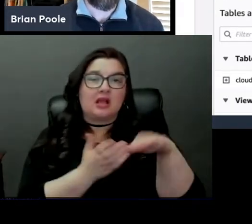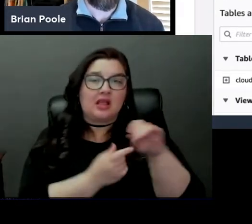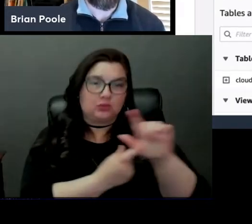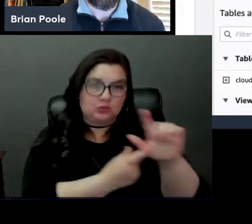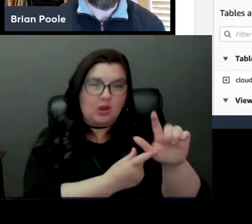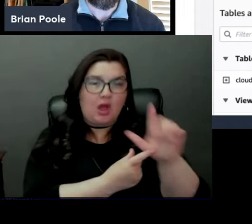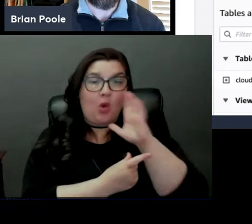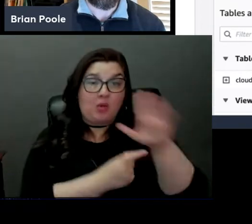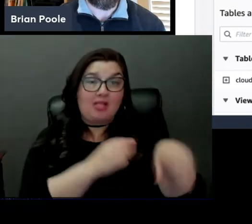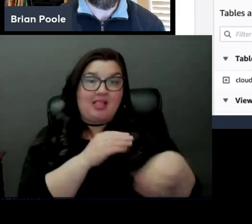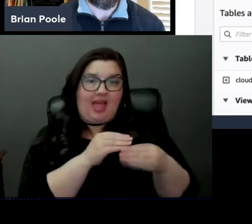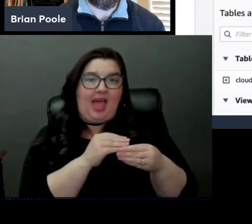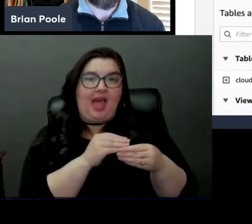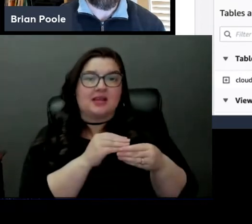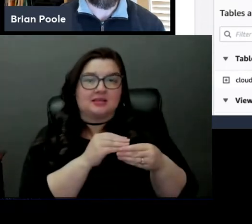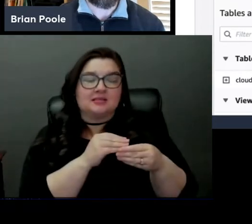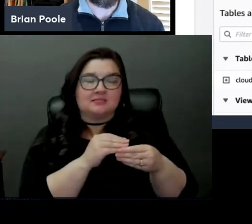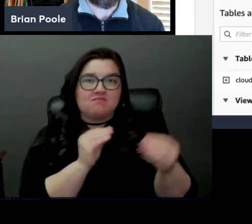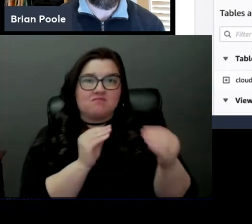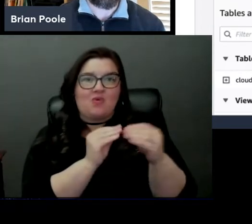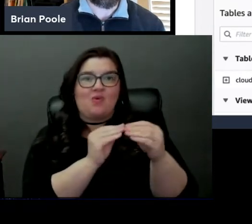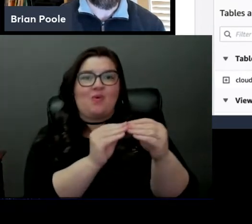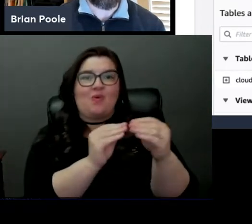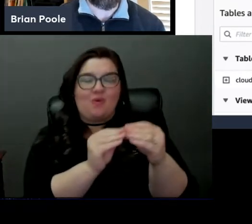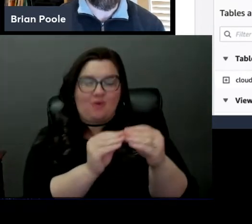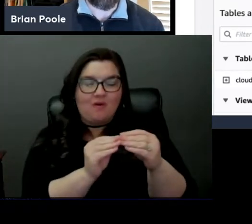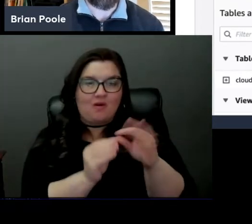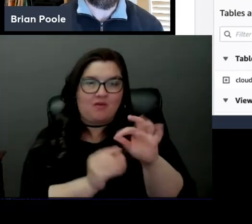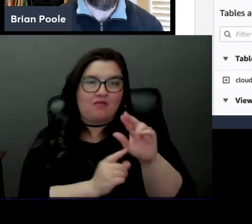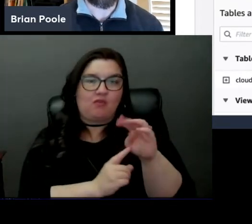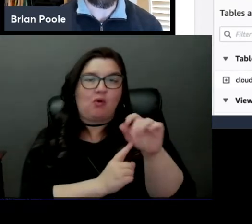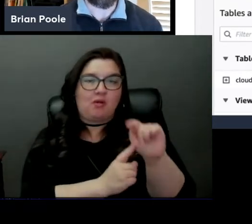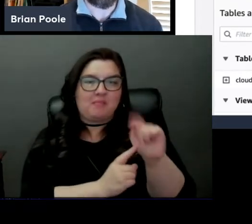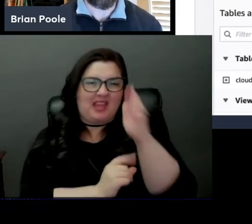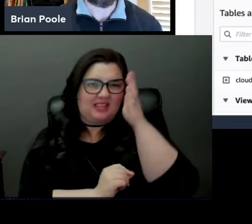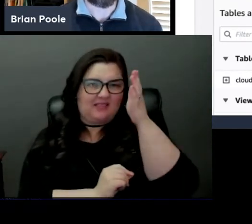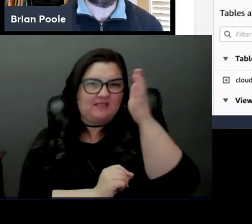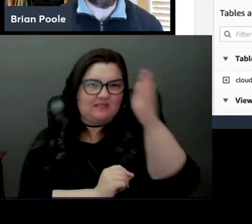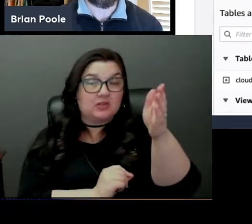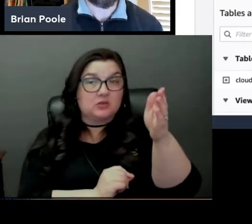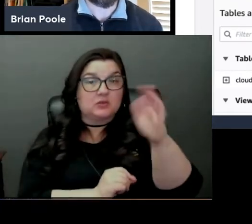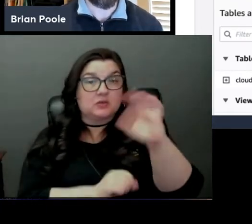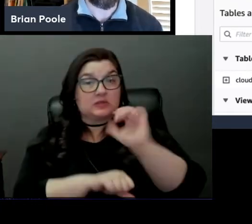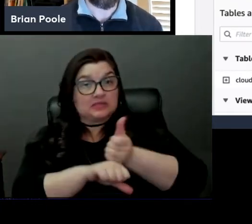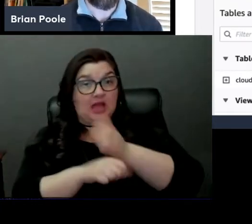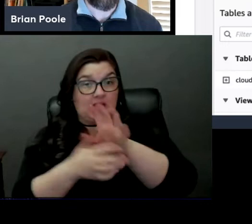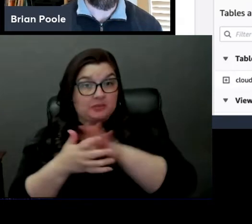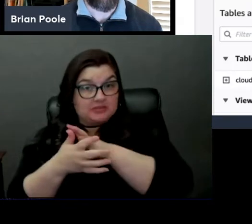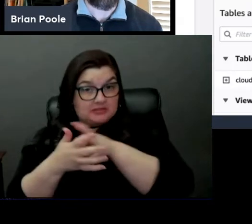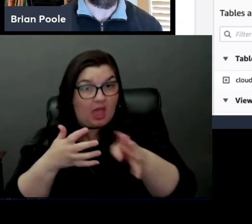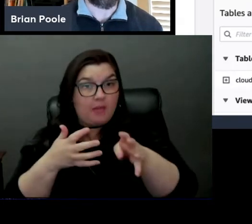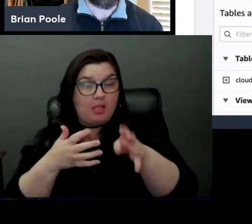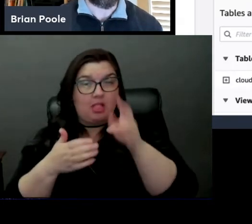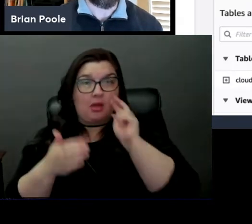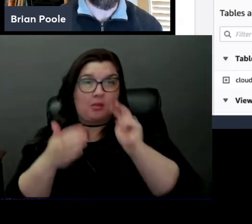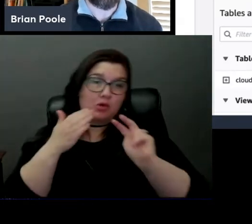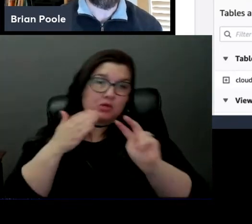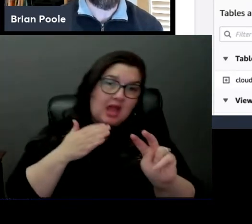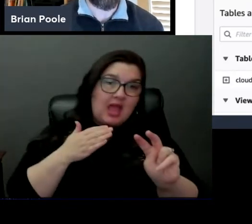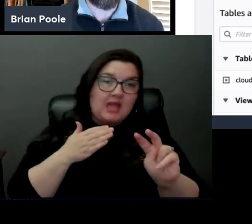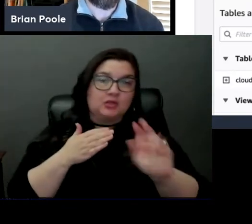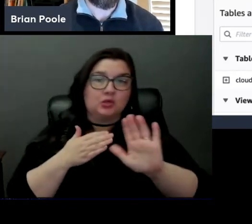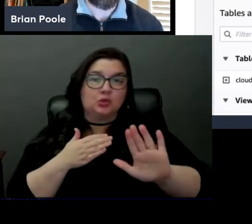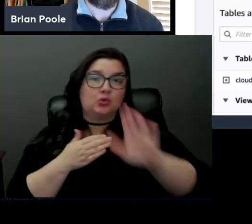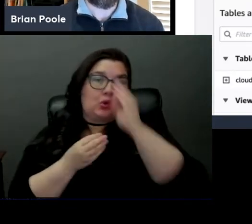future. And not only does it help you set up those tables, those projections of kind of how your data